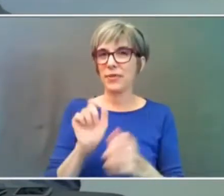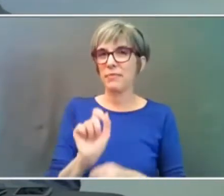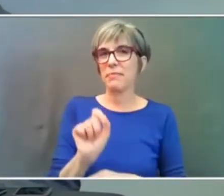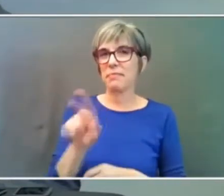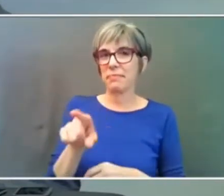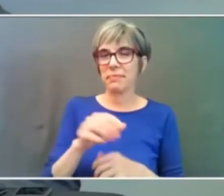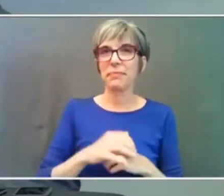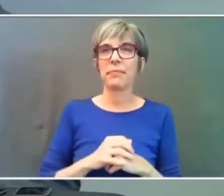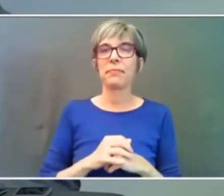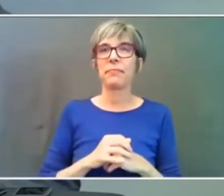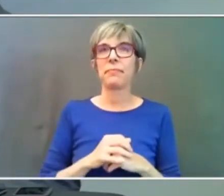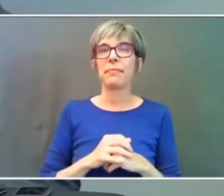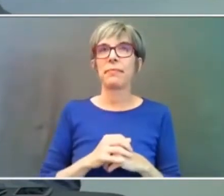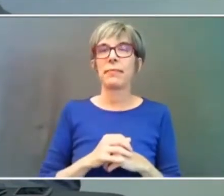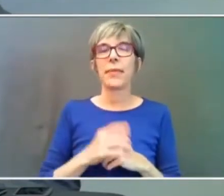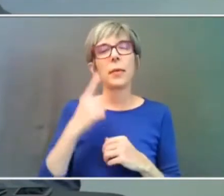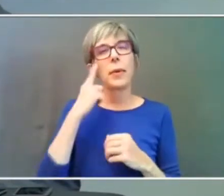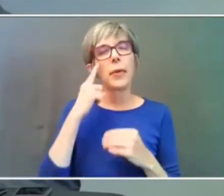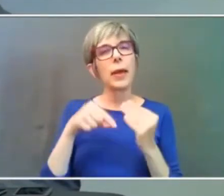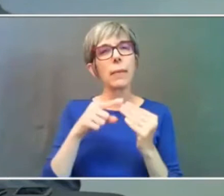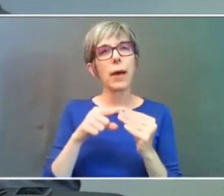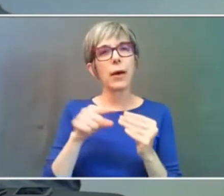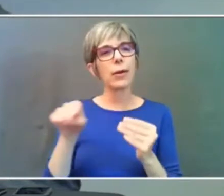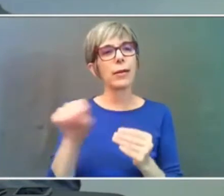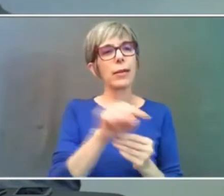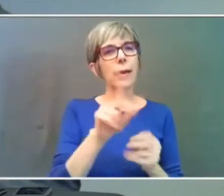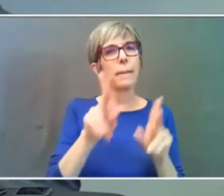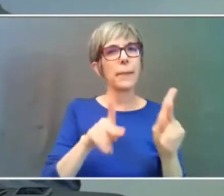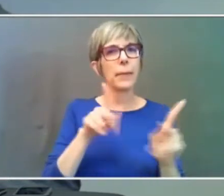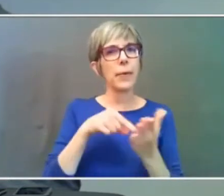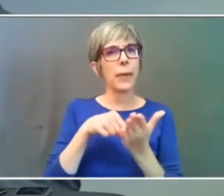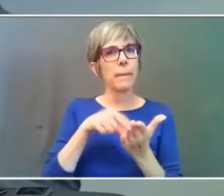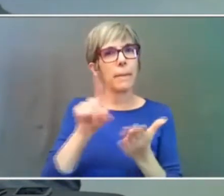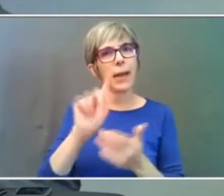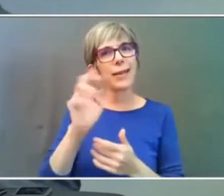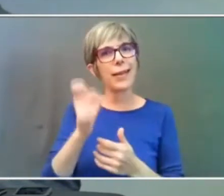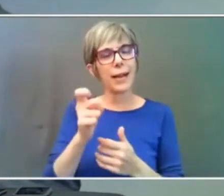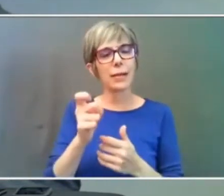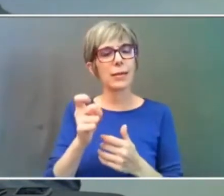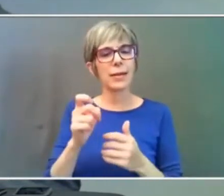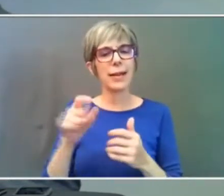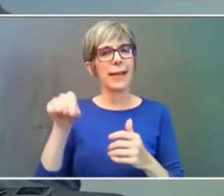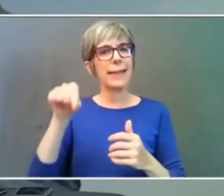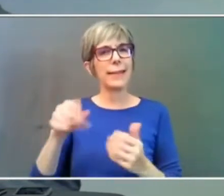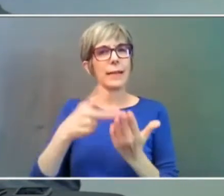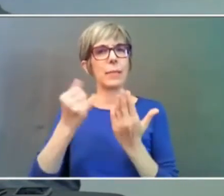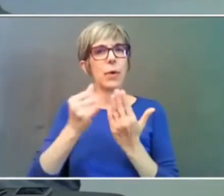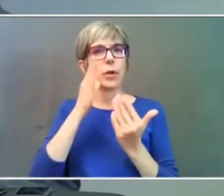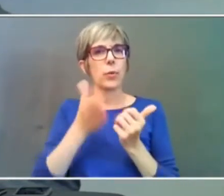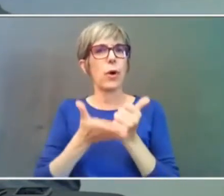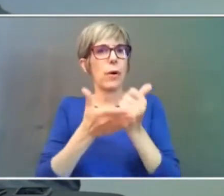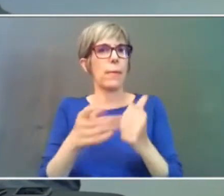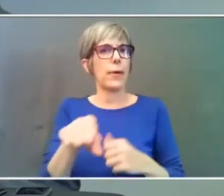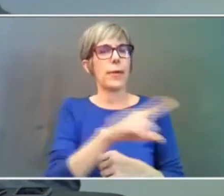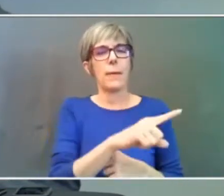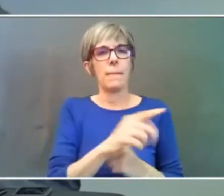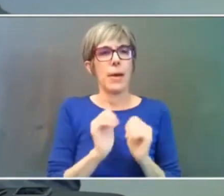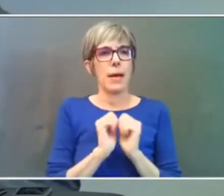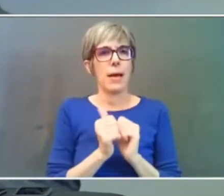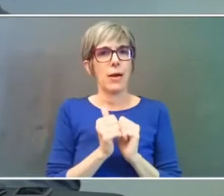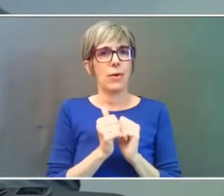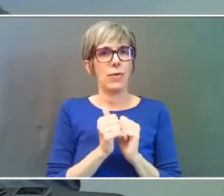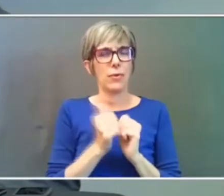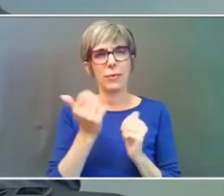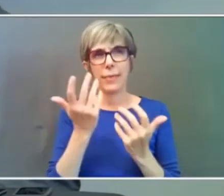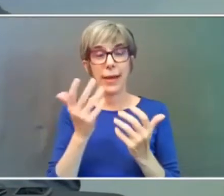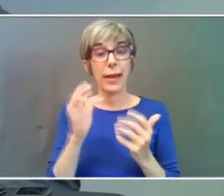about the benefits to taxpayers. Okay, because that's our job. I believe that's our job,